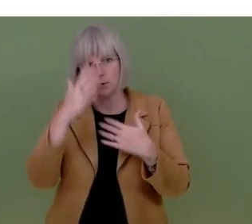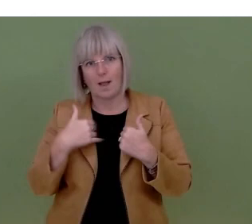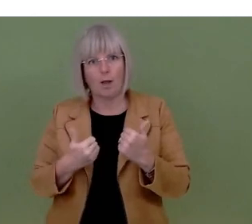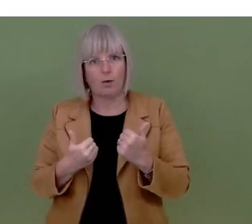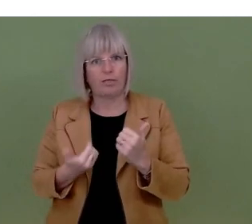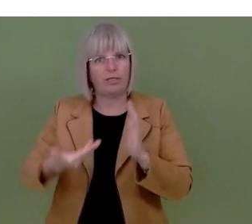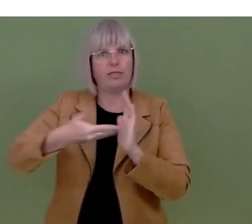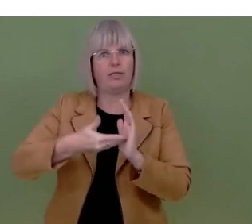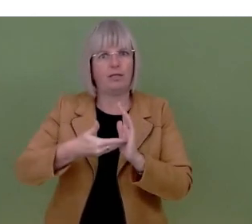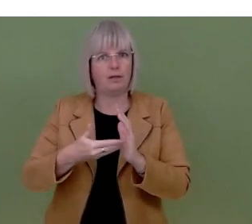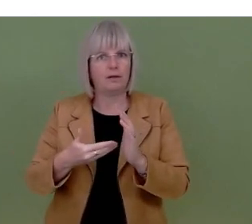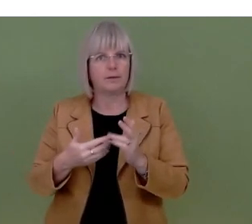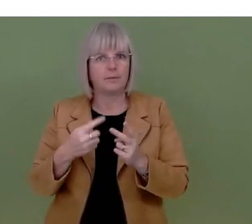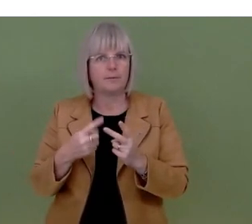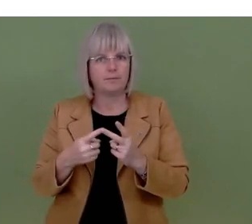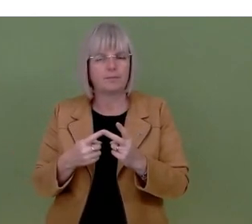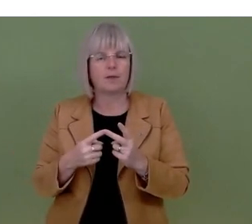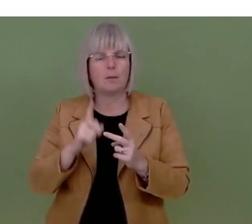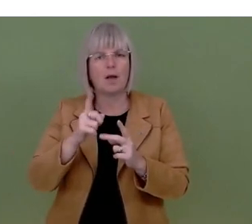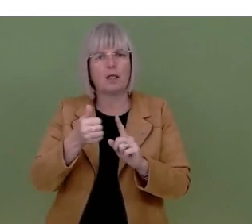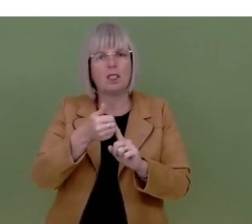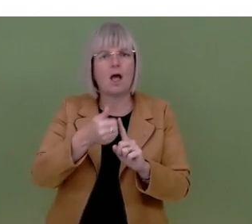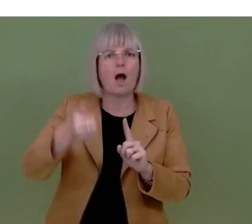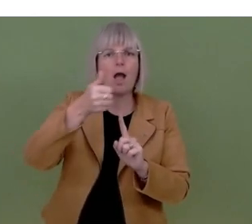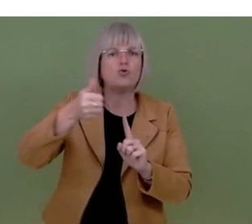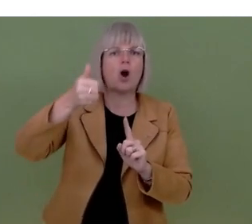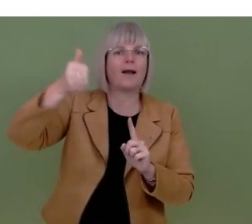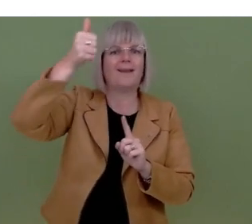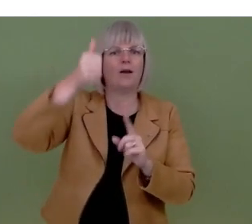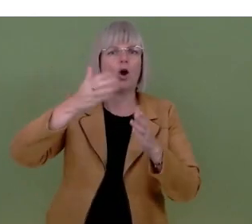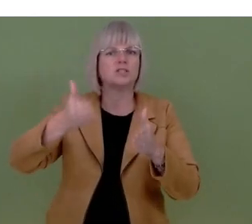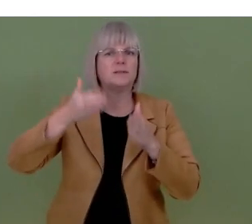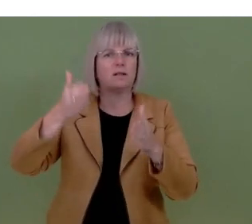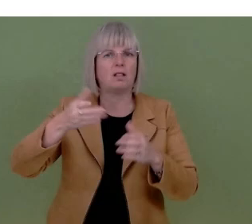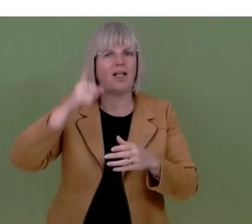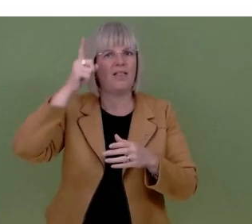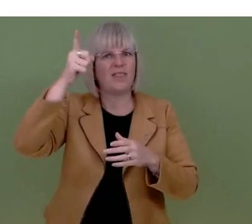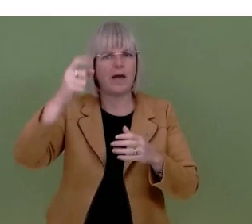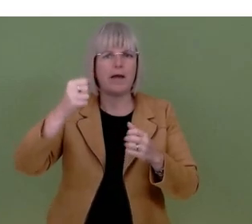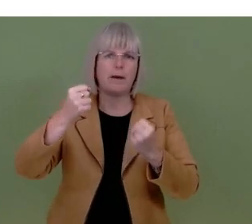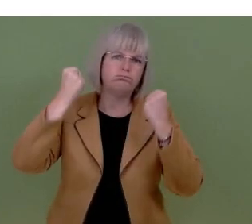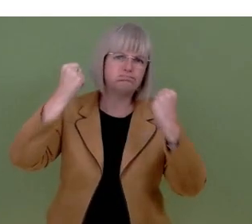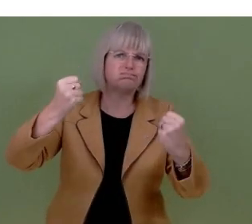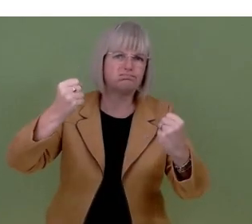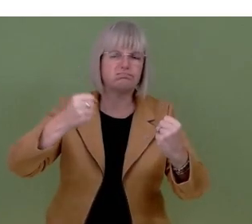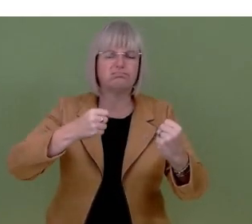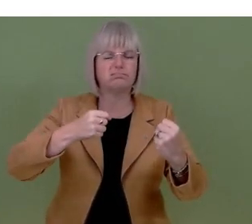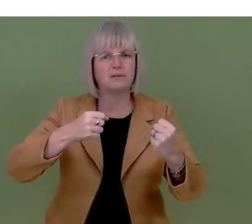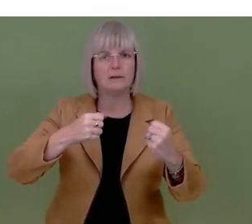strength of voices, shall I put it that way, you can feel that you have no voice.